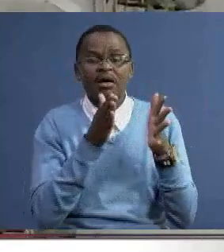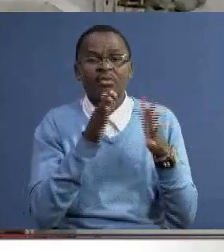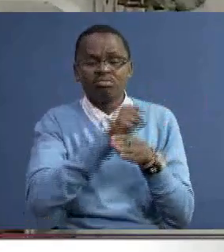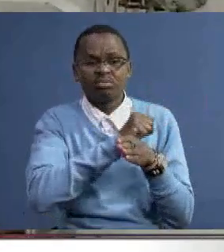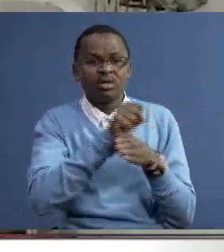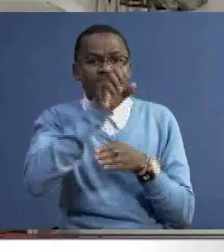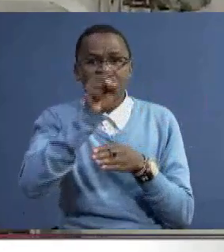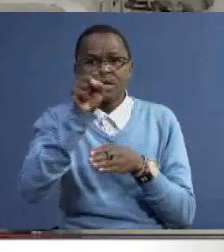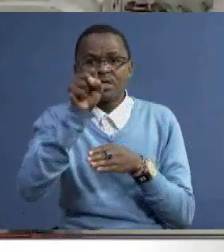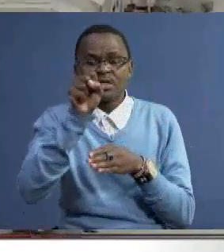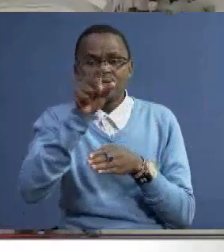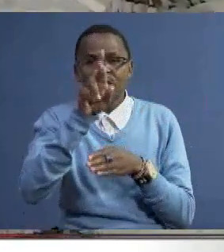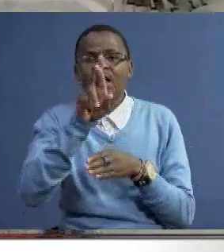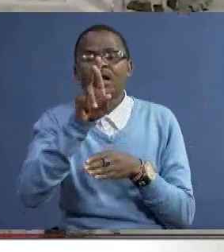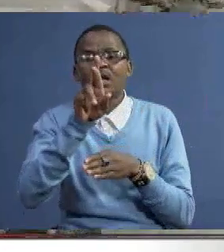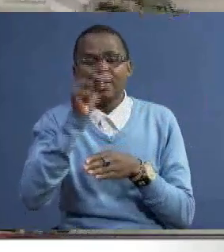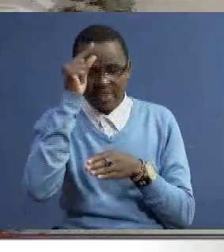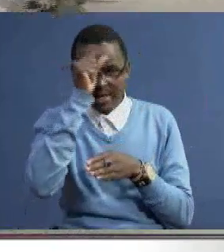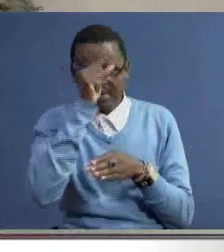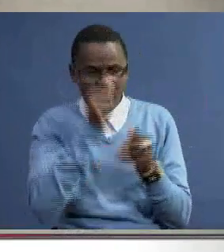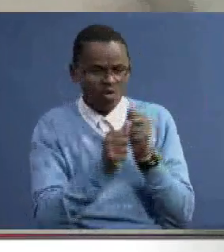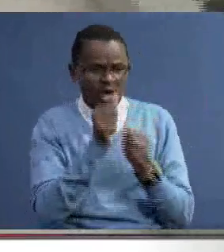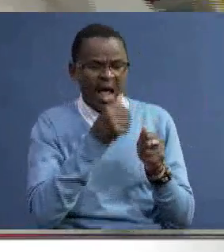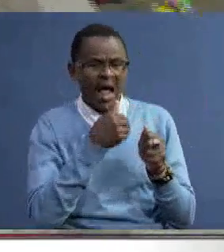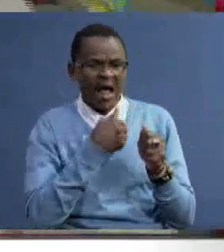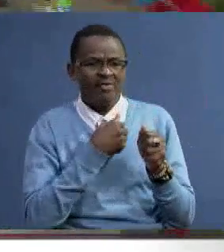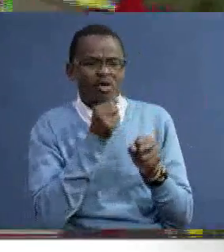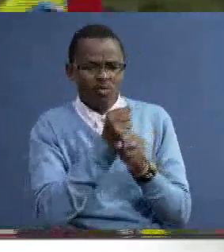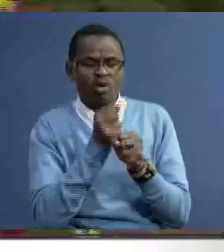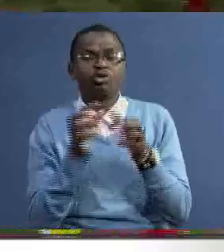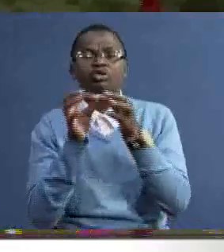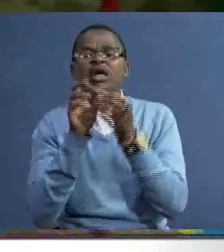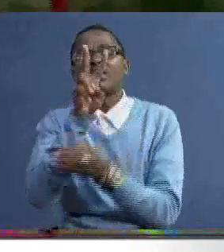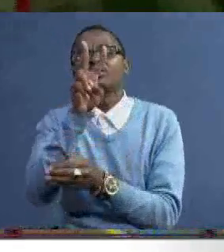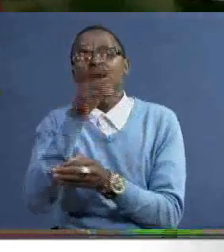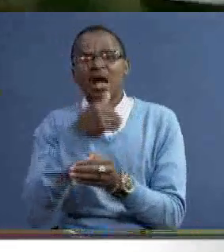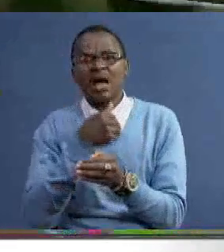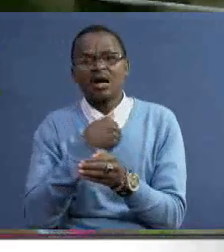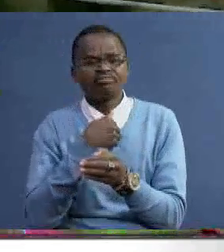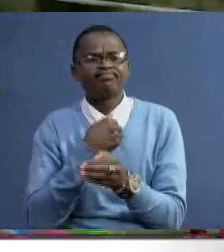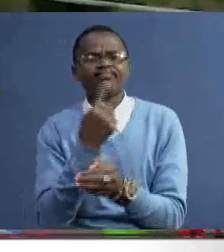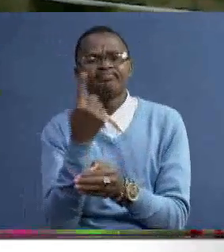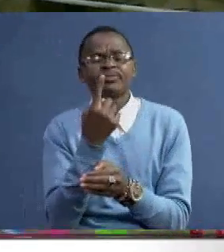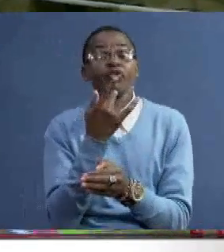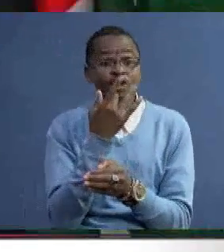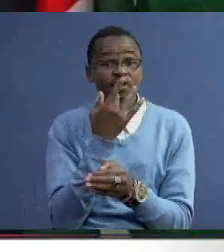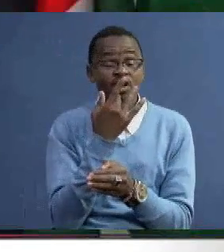commonly known as the SGR. The government, which has the mandate to unite the two sides, however, holds a contrary